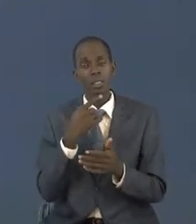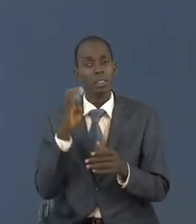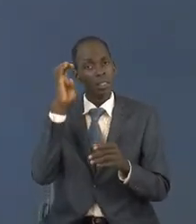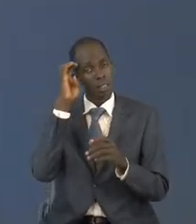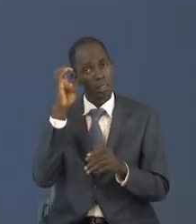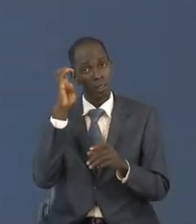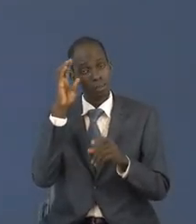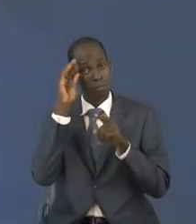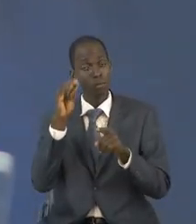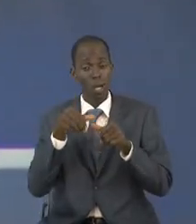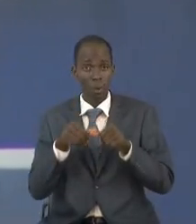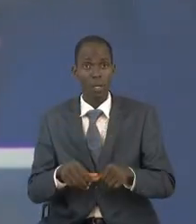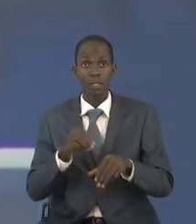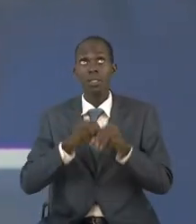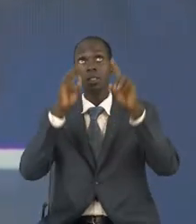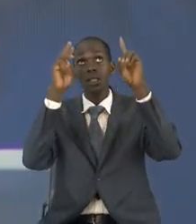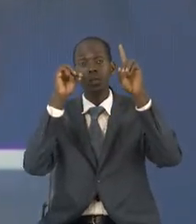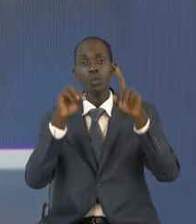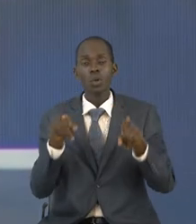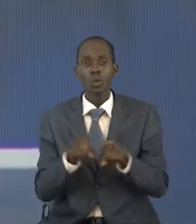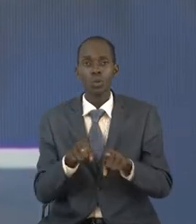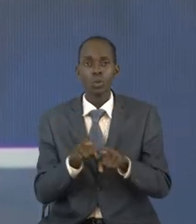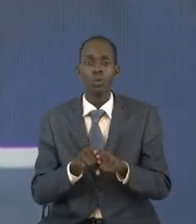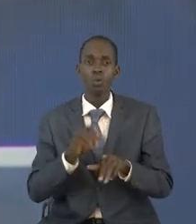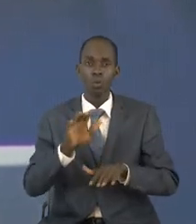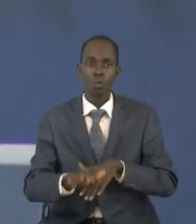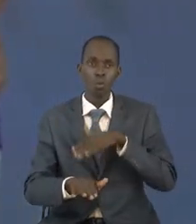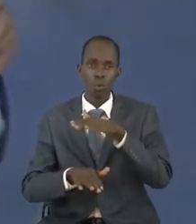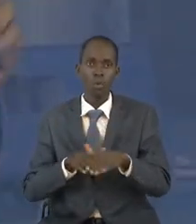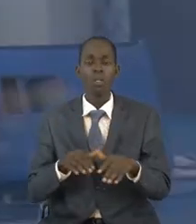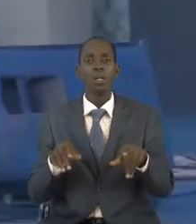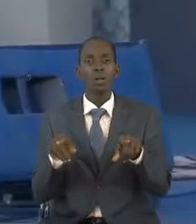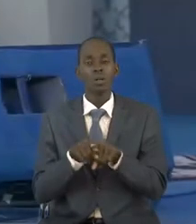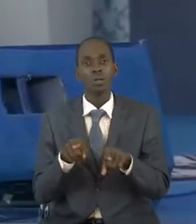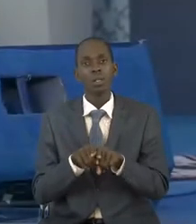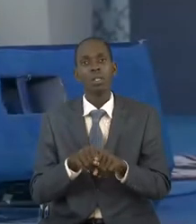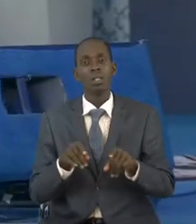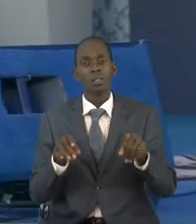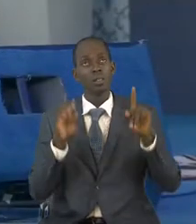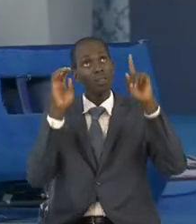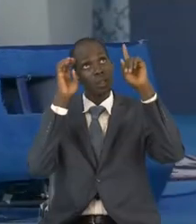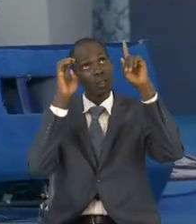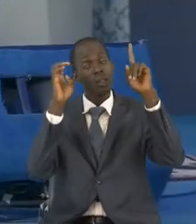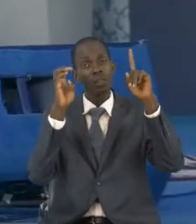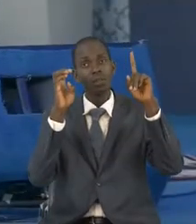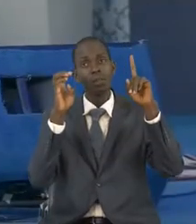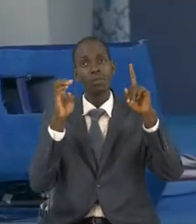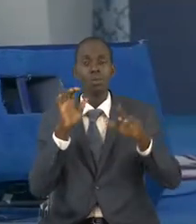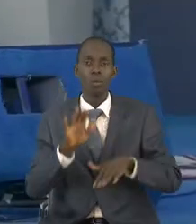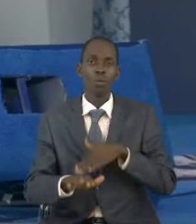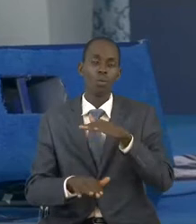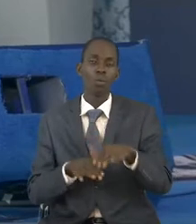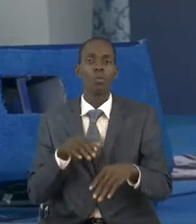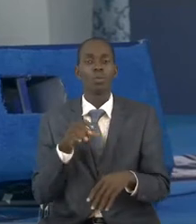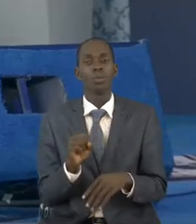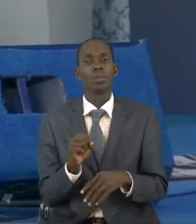ought himself also so to walk, even as he walked. There are three